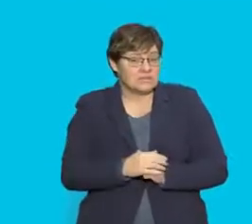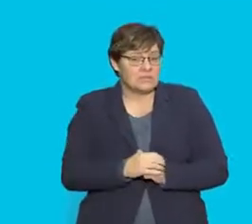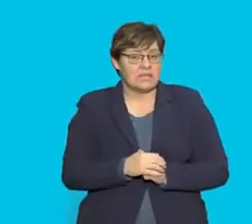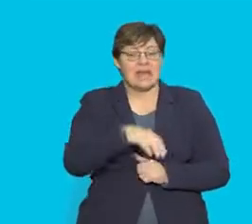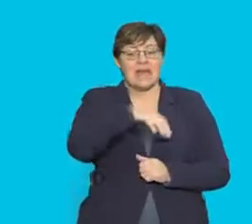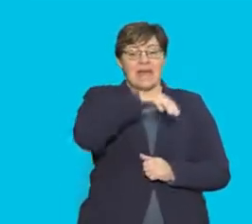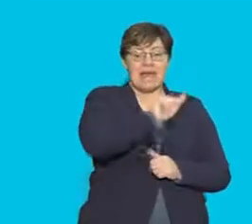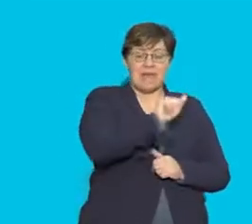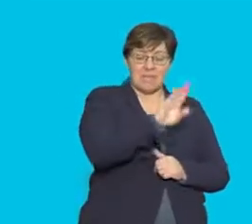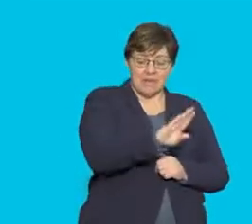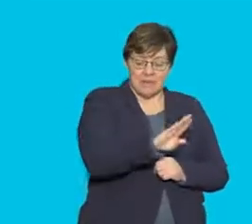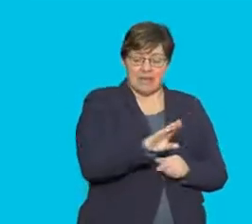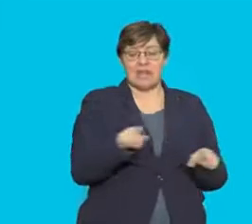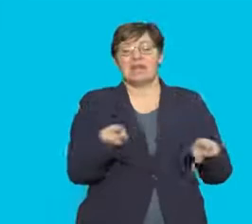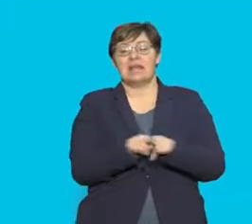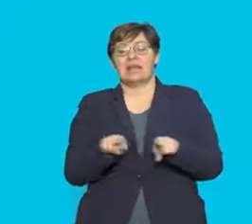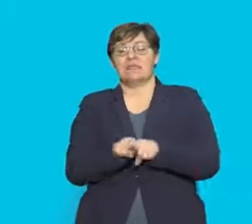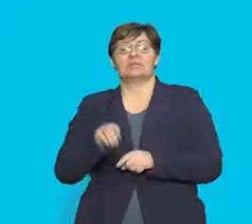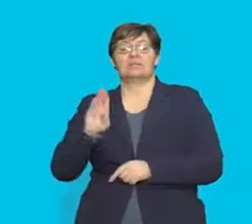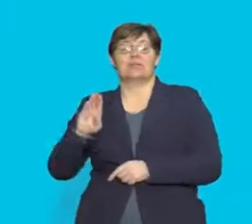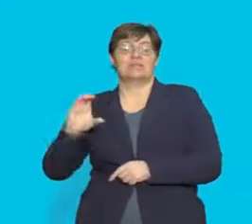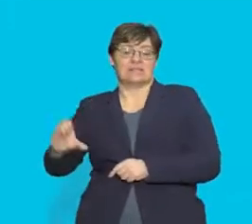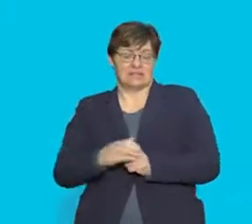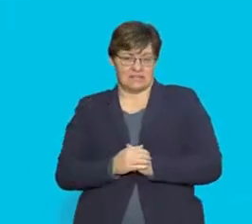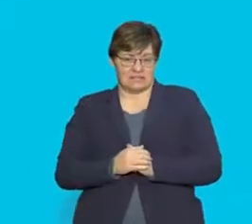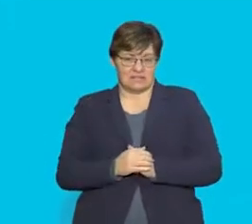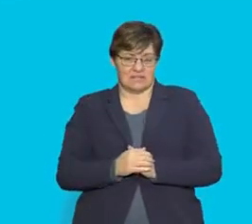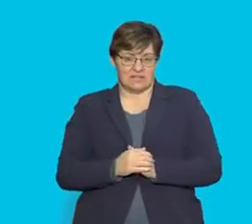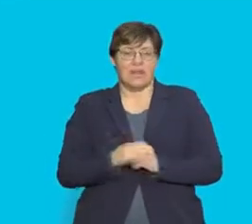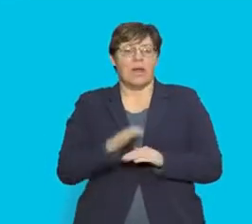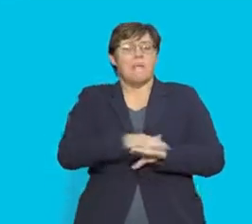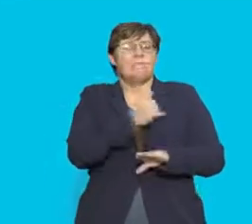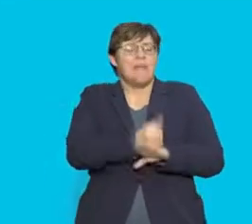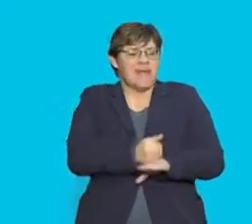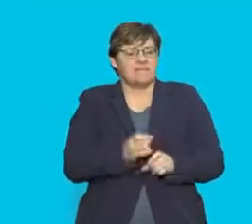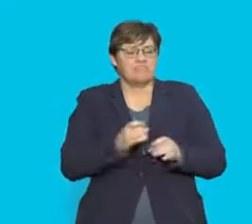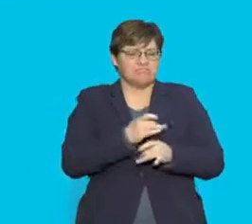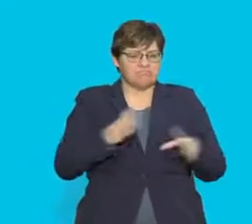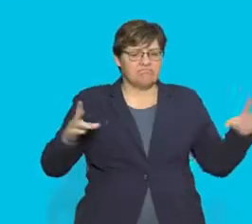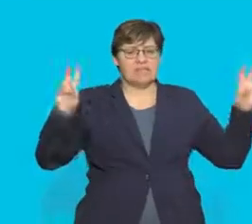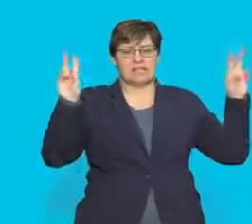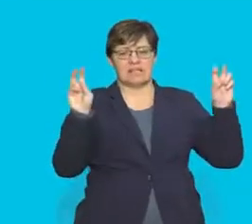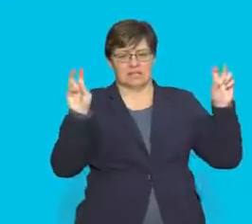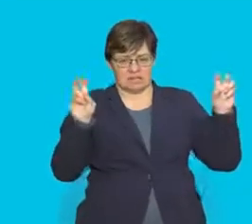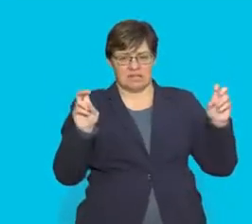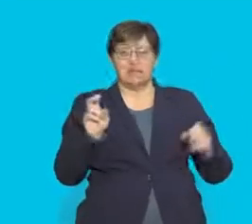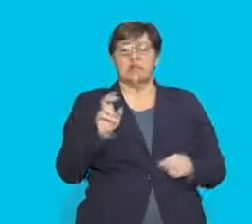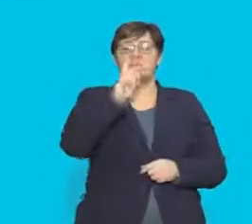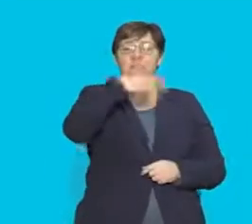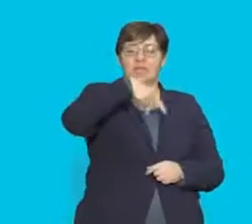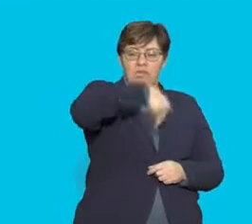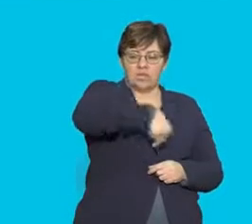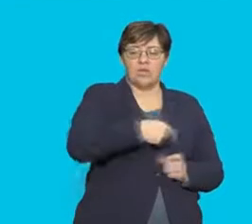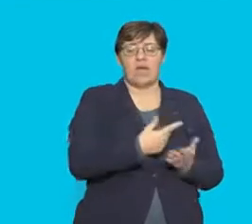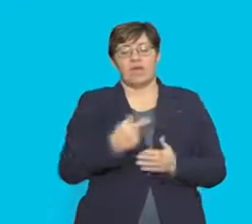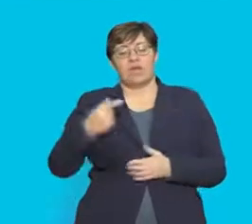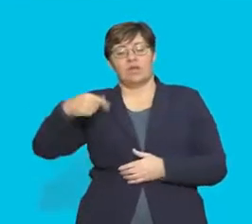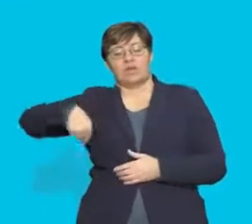A, B is also equals to B, C based on the initial statement that my P, Q, and Q,